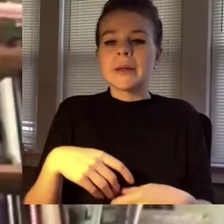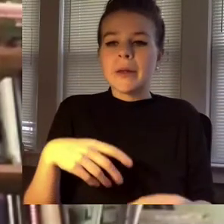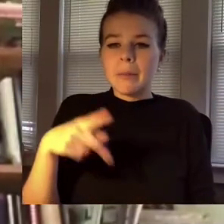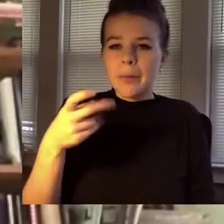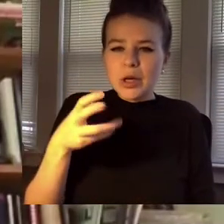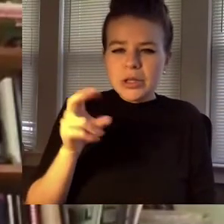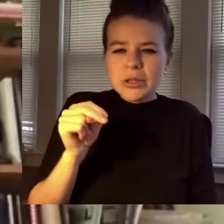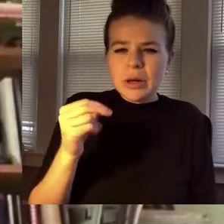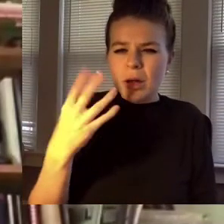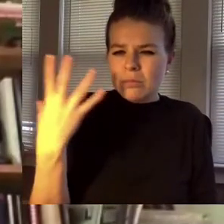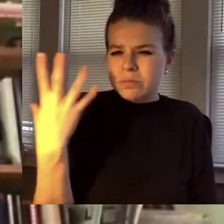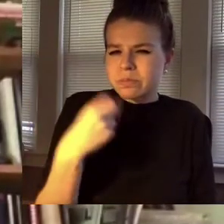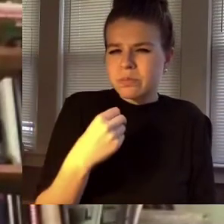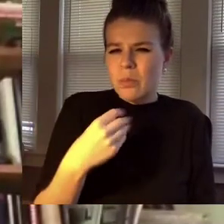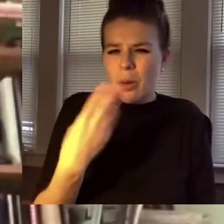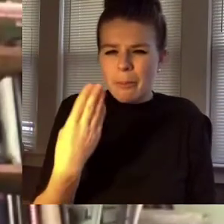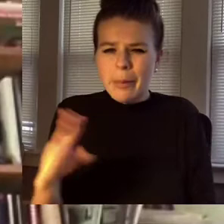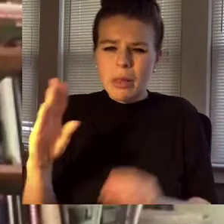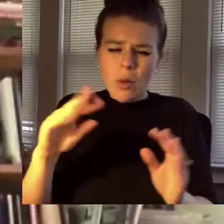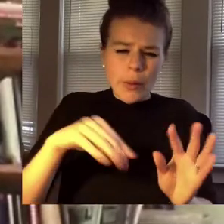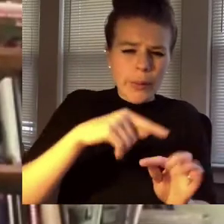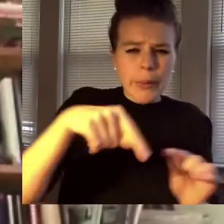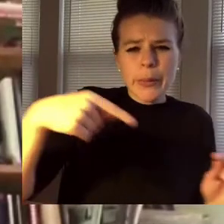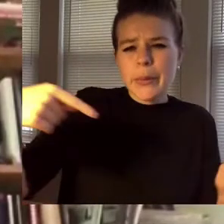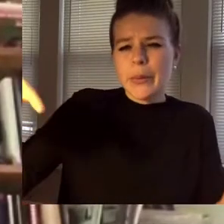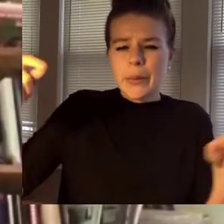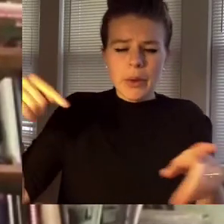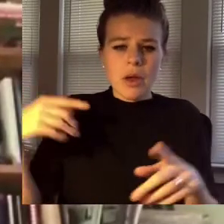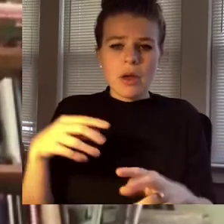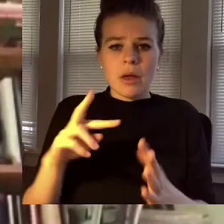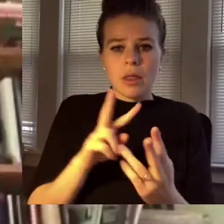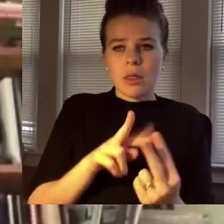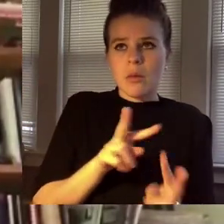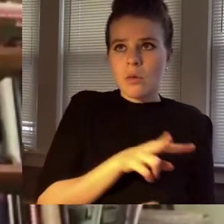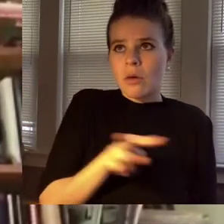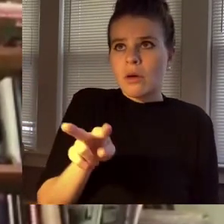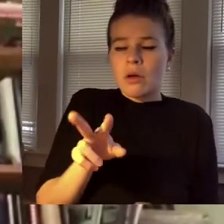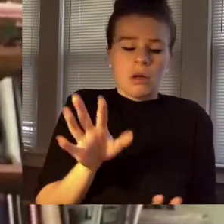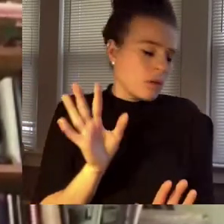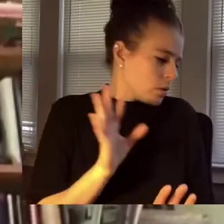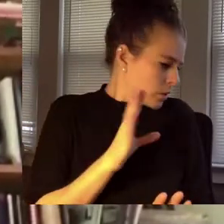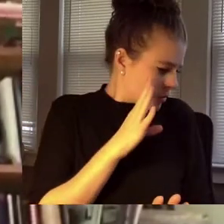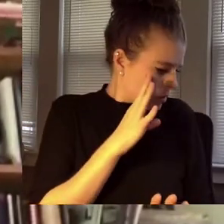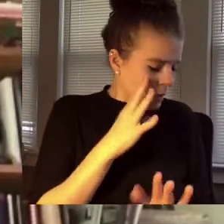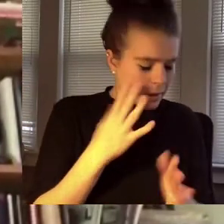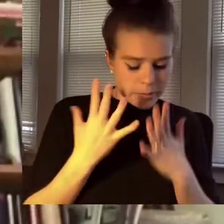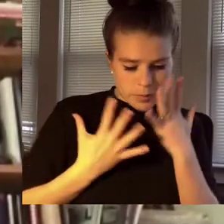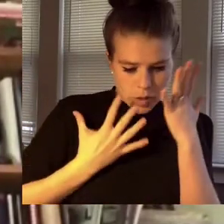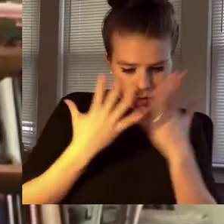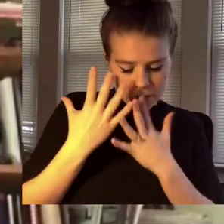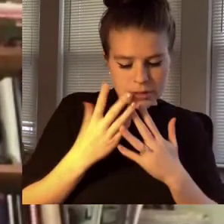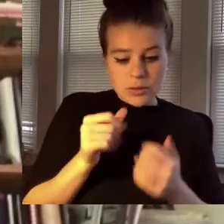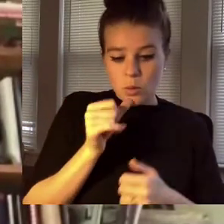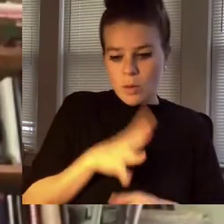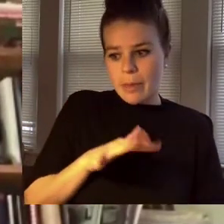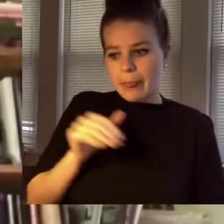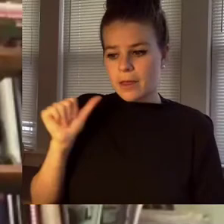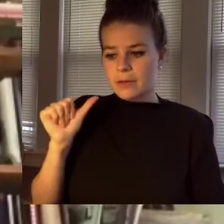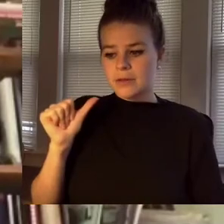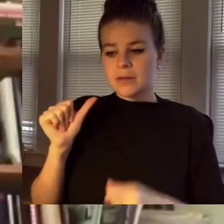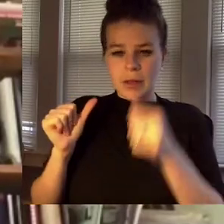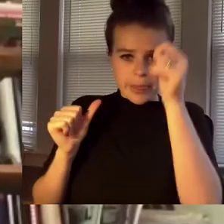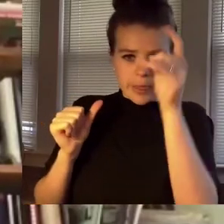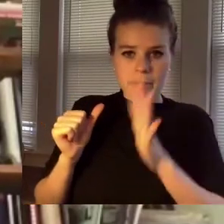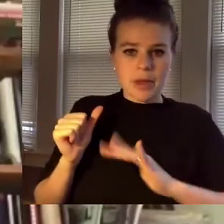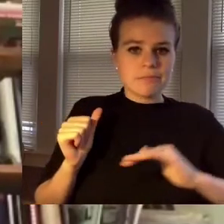red, epics unfolding in the soft light. The couple looks away, embarrassed. She leaves first, he follows. The